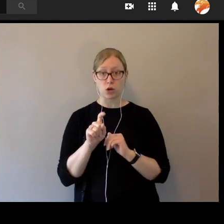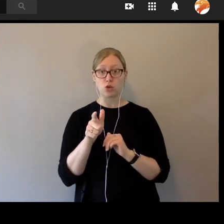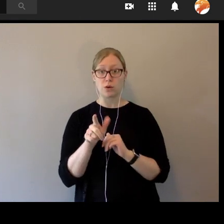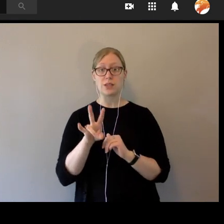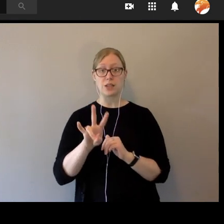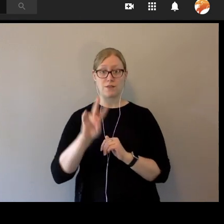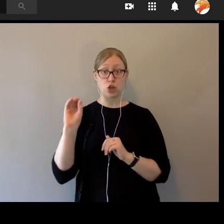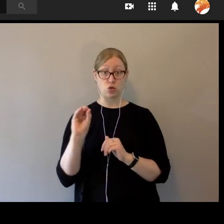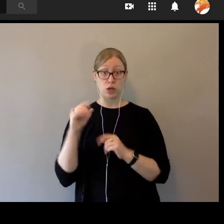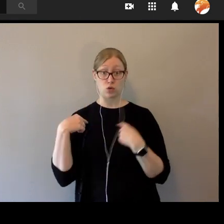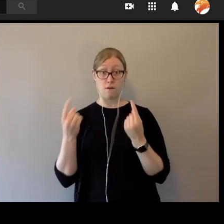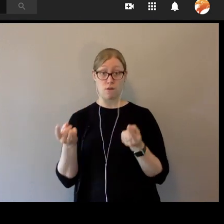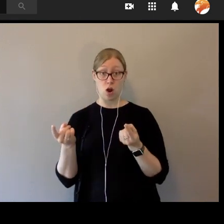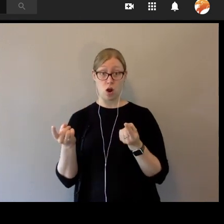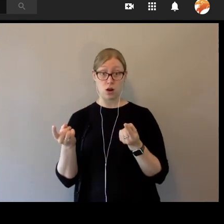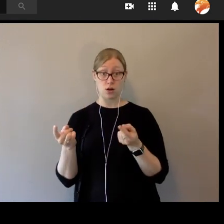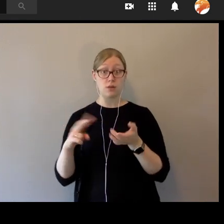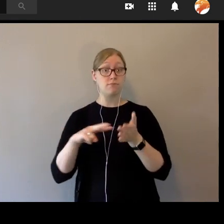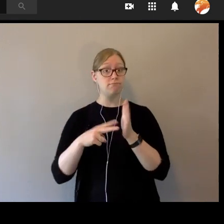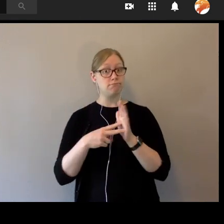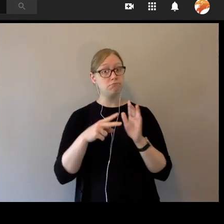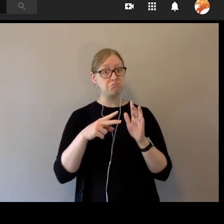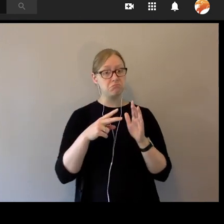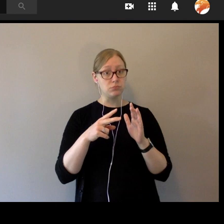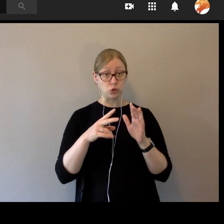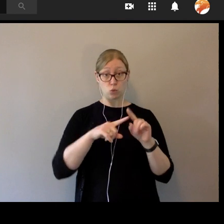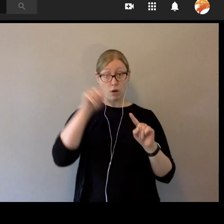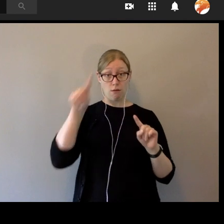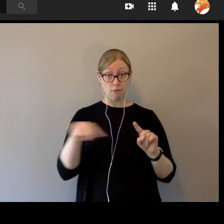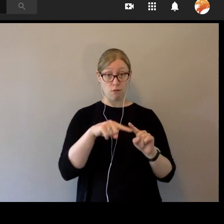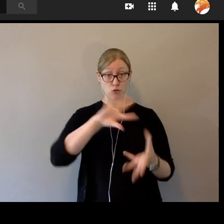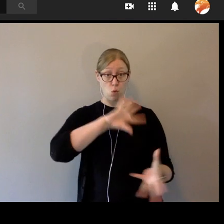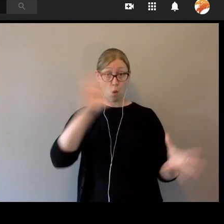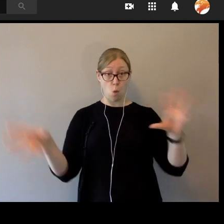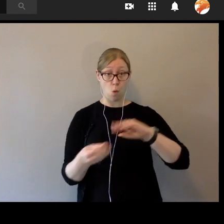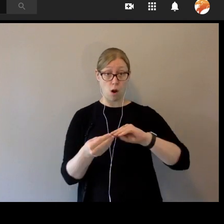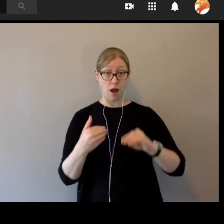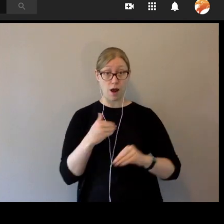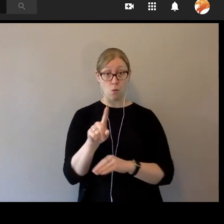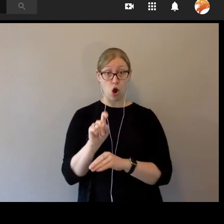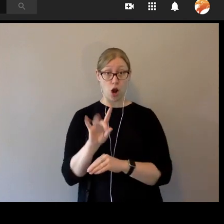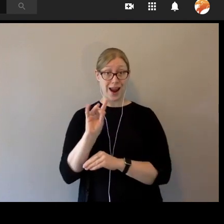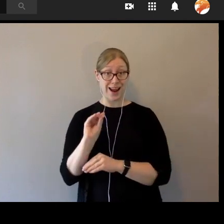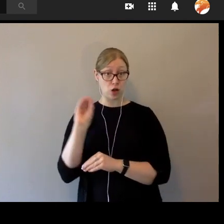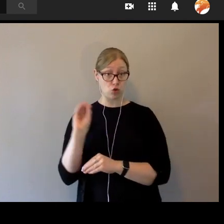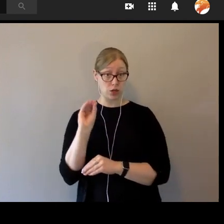degrees. So because in a triangle there's 180 degrees, that